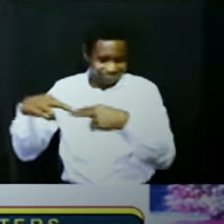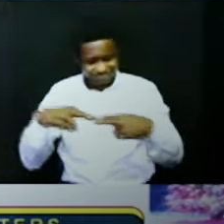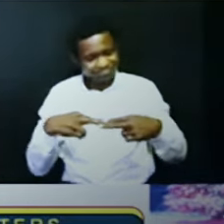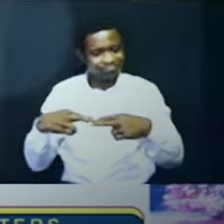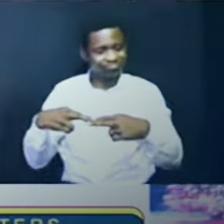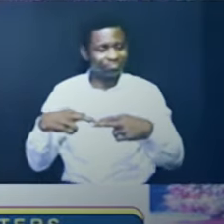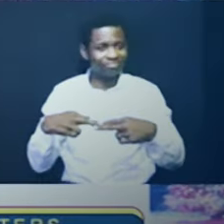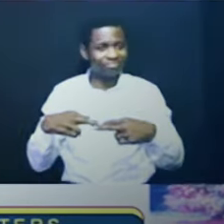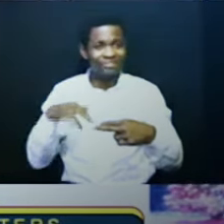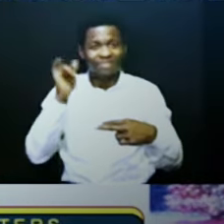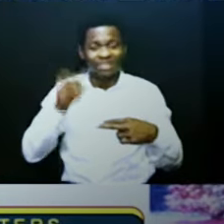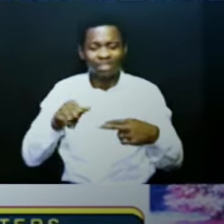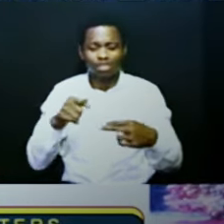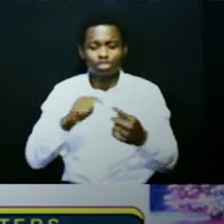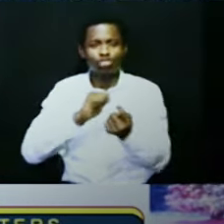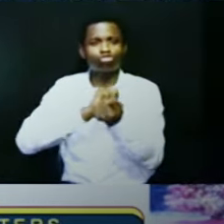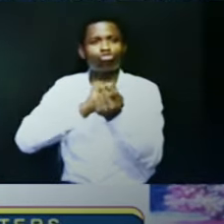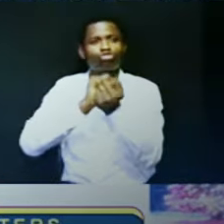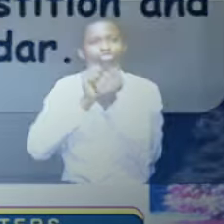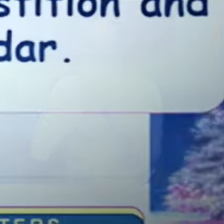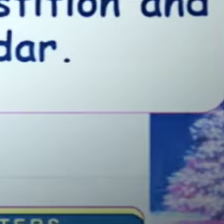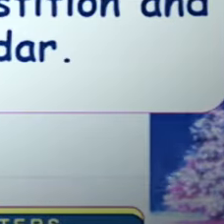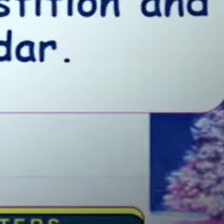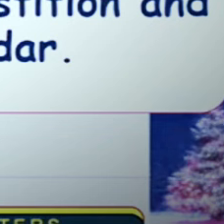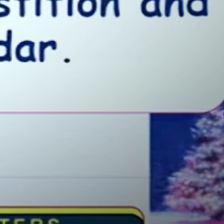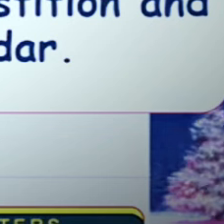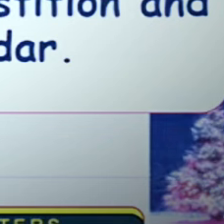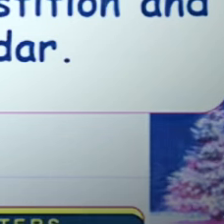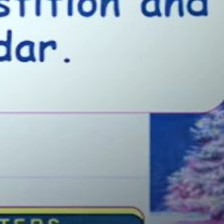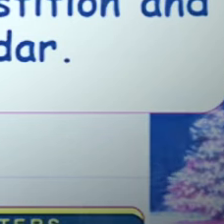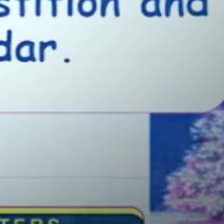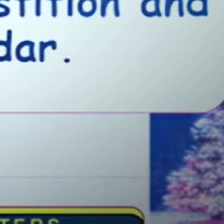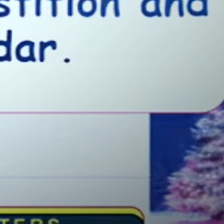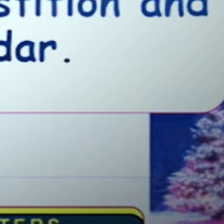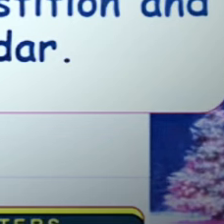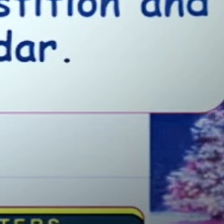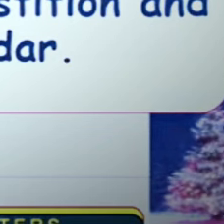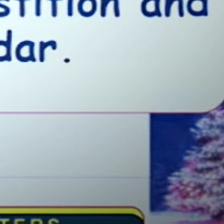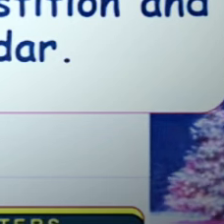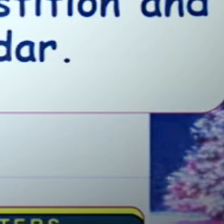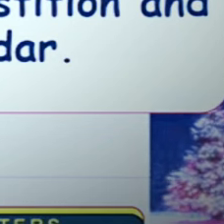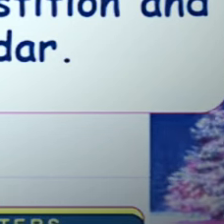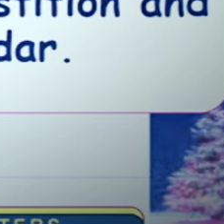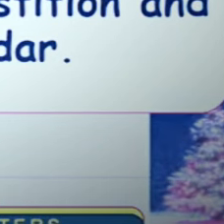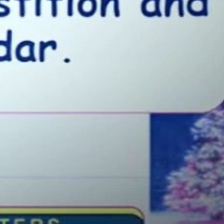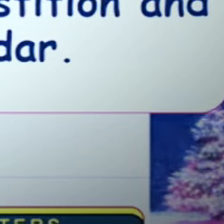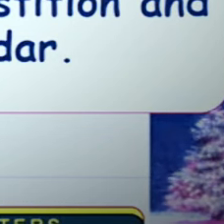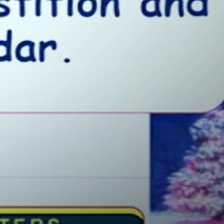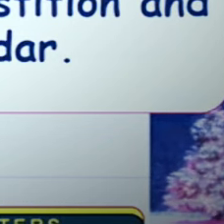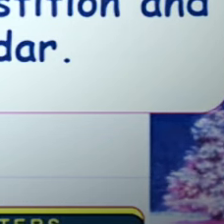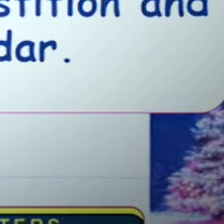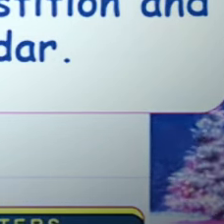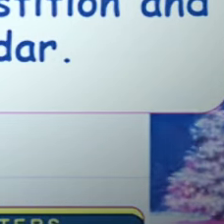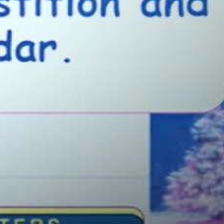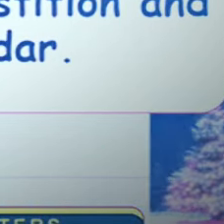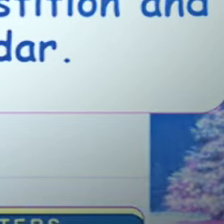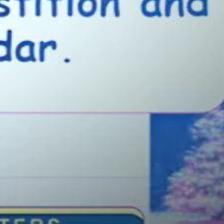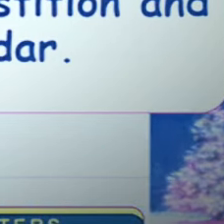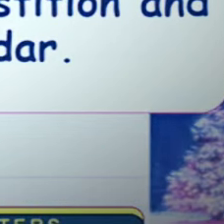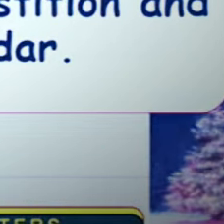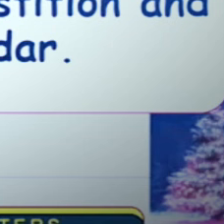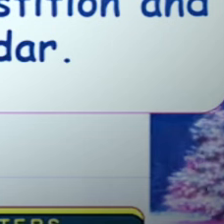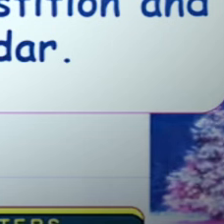transforming relationship. And we don't have to reduce it into superstition and